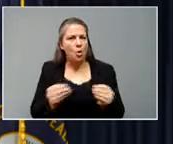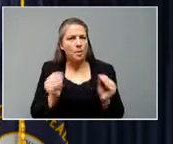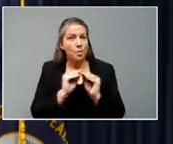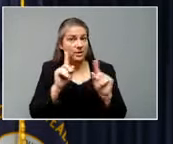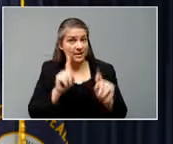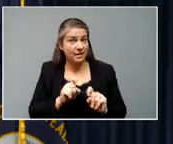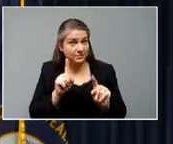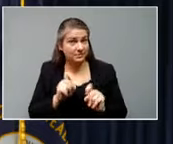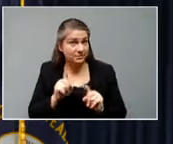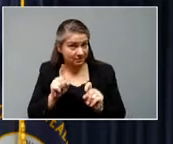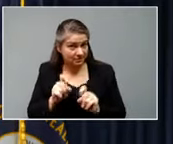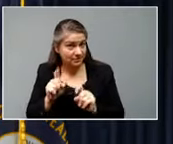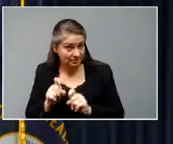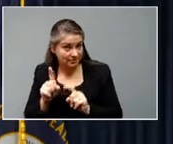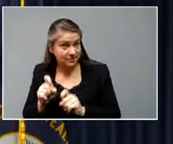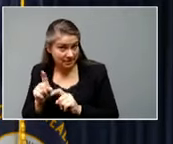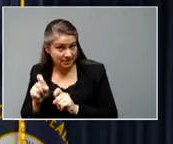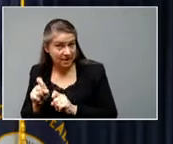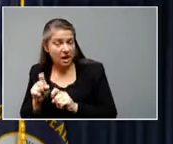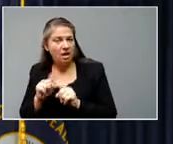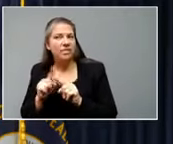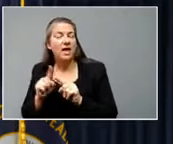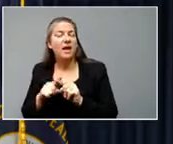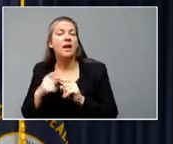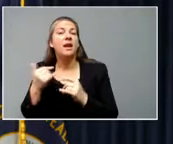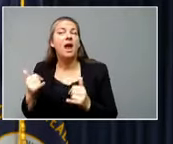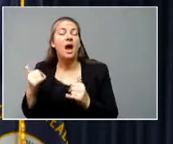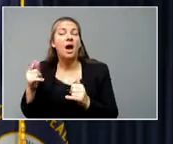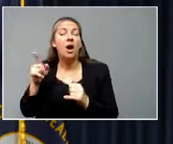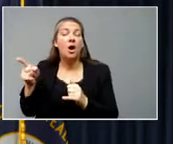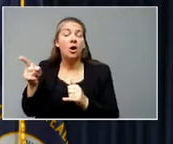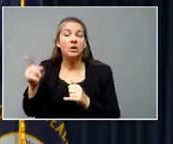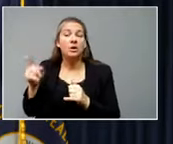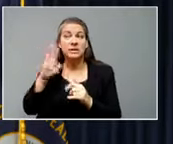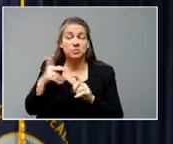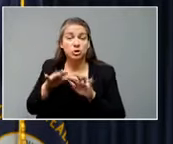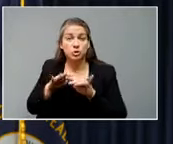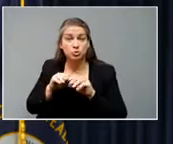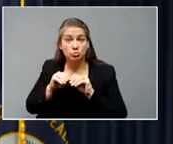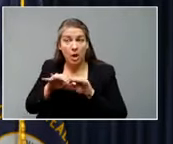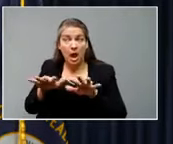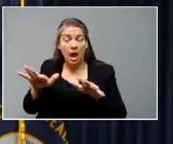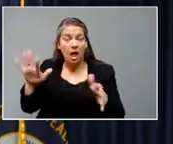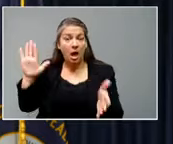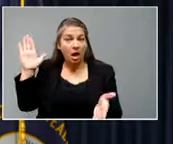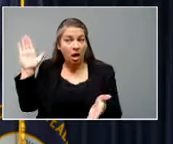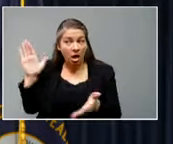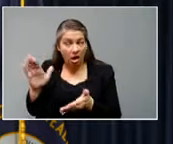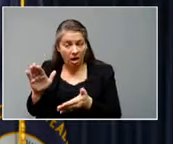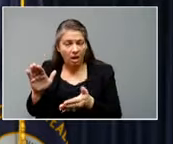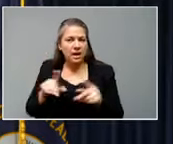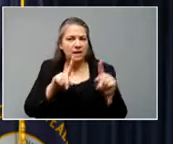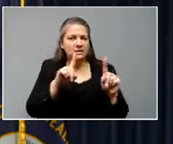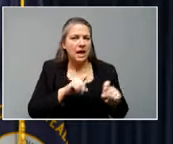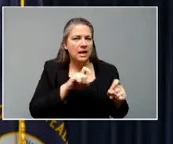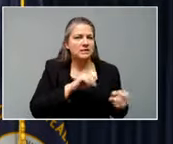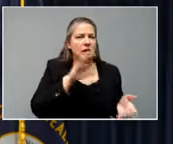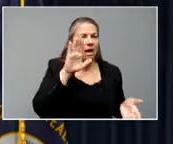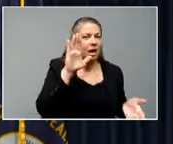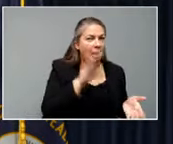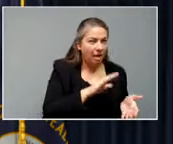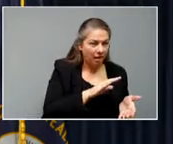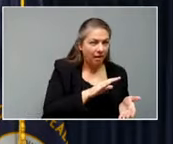the spread is maybe receding. So as we move forward, we may pivot a little bit from the